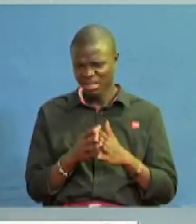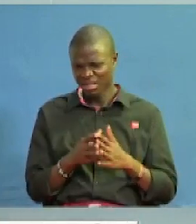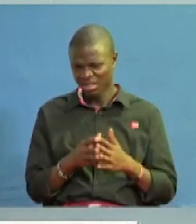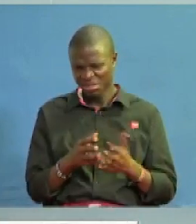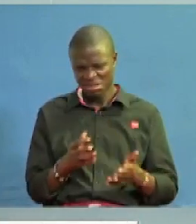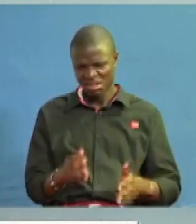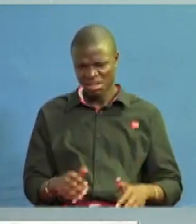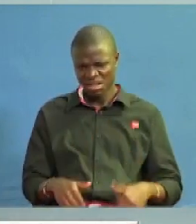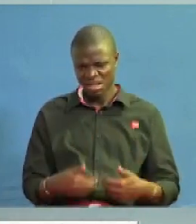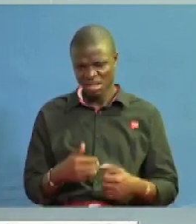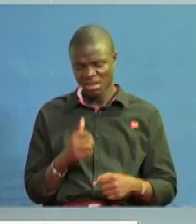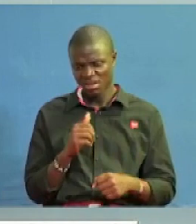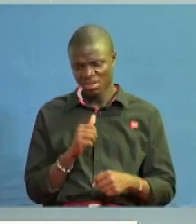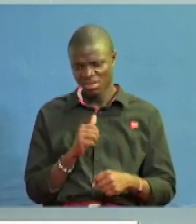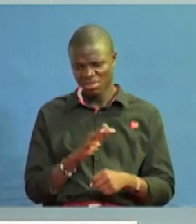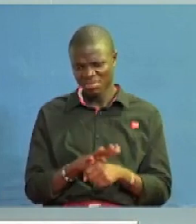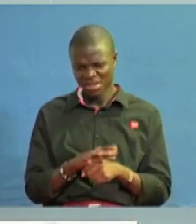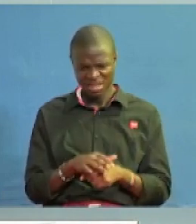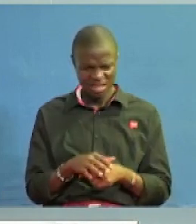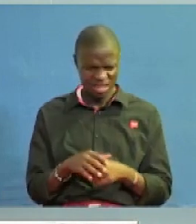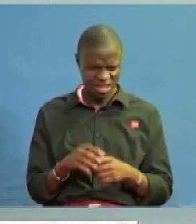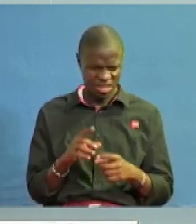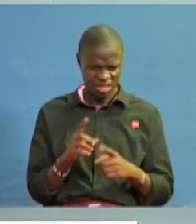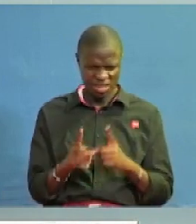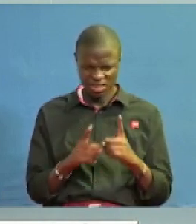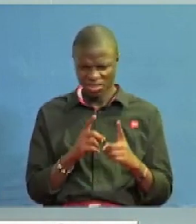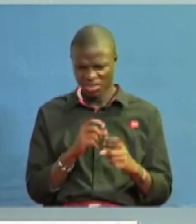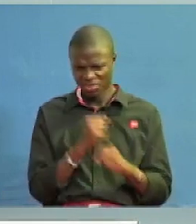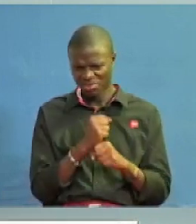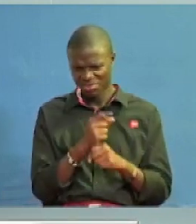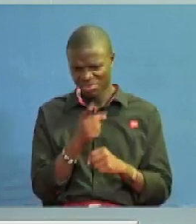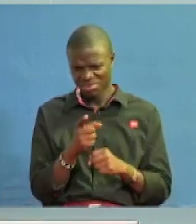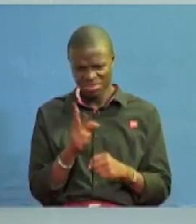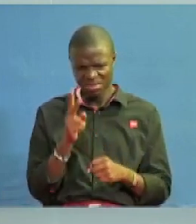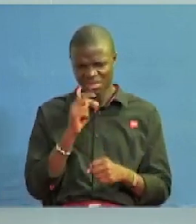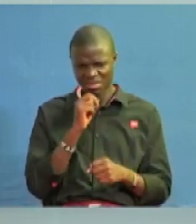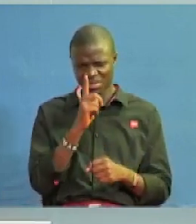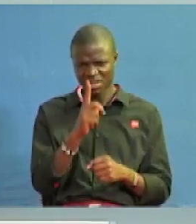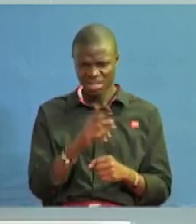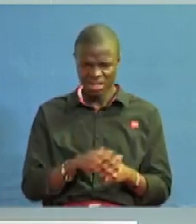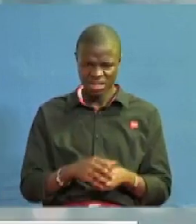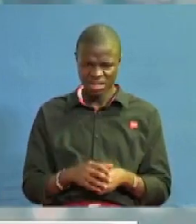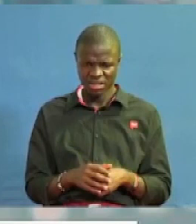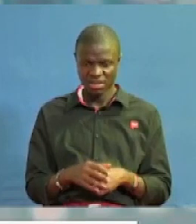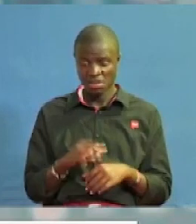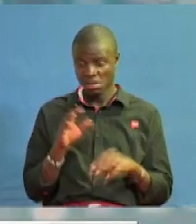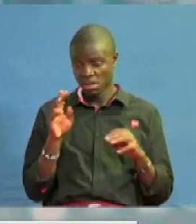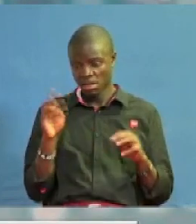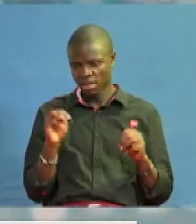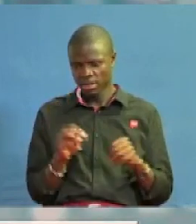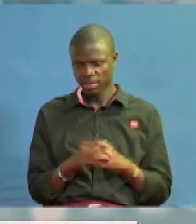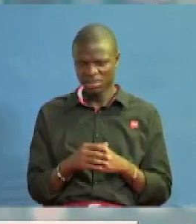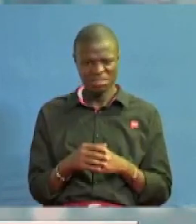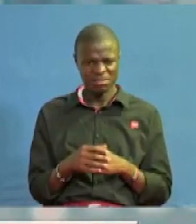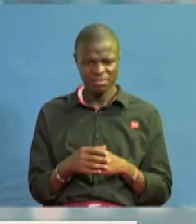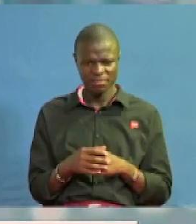Now, how much do you need to get started? Can the hustler manage to get started in trading in stocks, and how? Yes, sure.